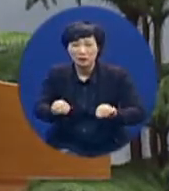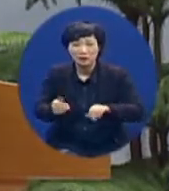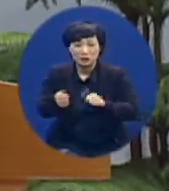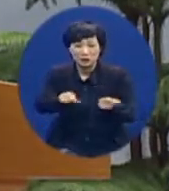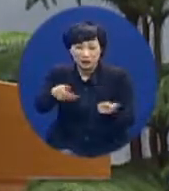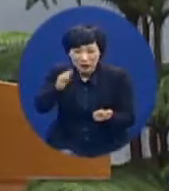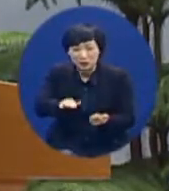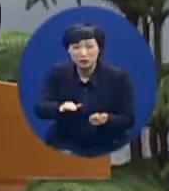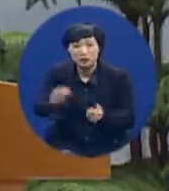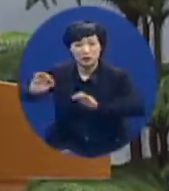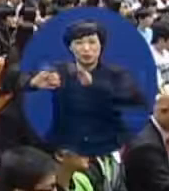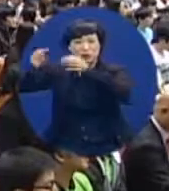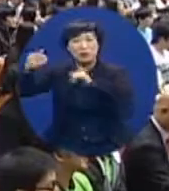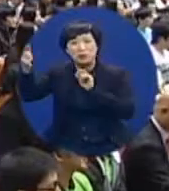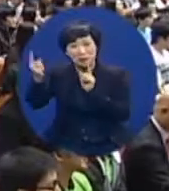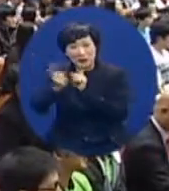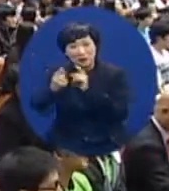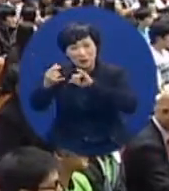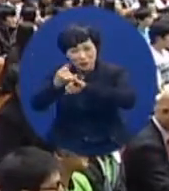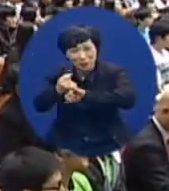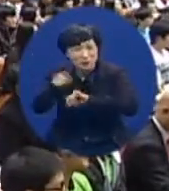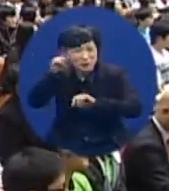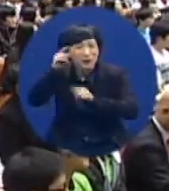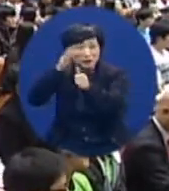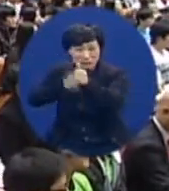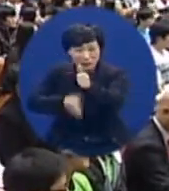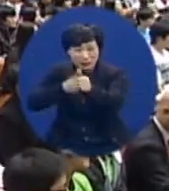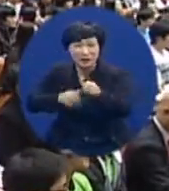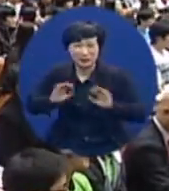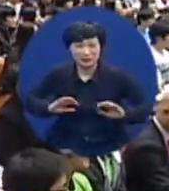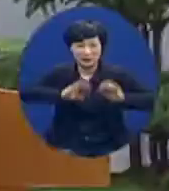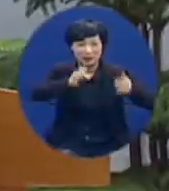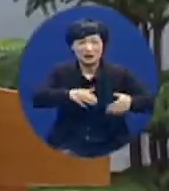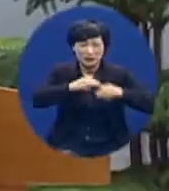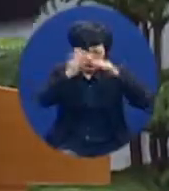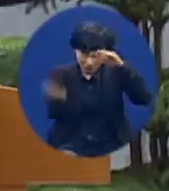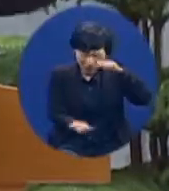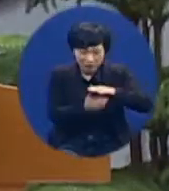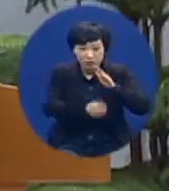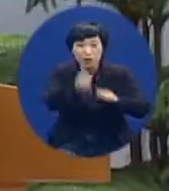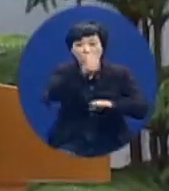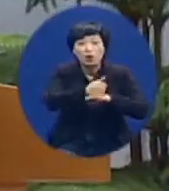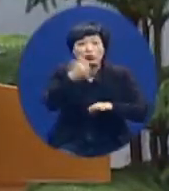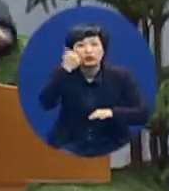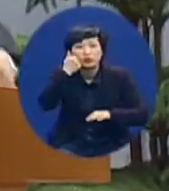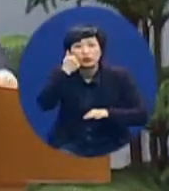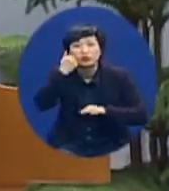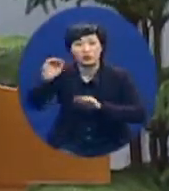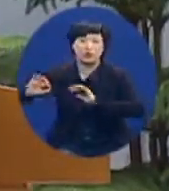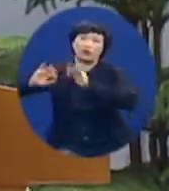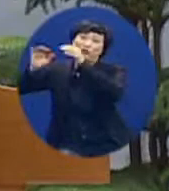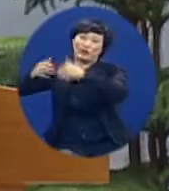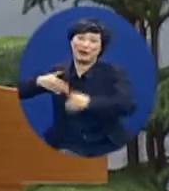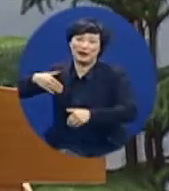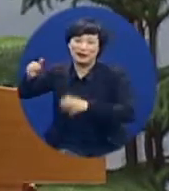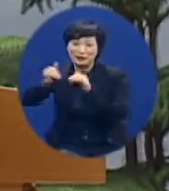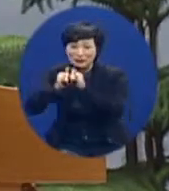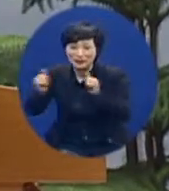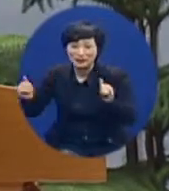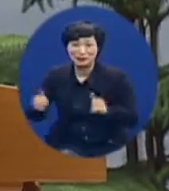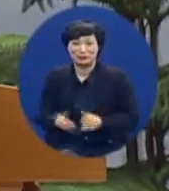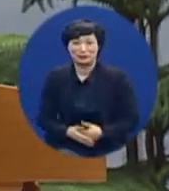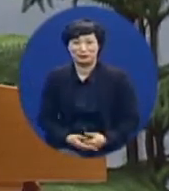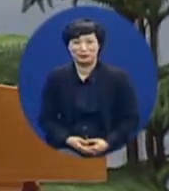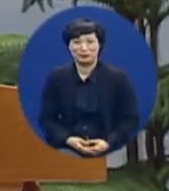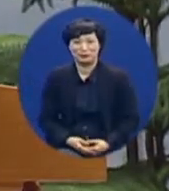in heaven. The most successful in the world is the one who goes to heaven. Is there